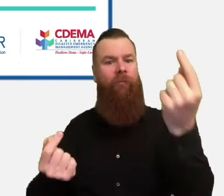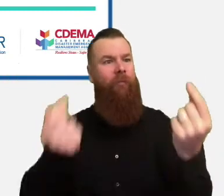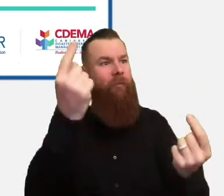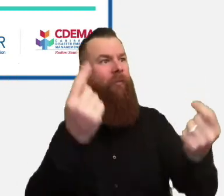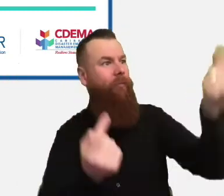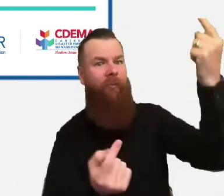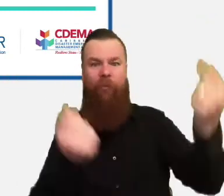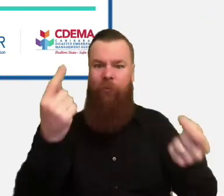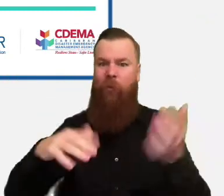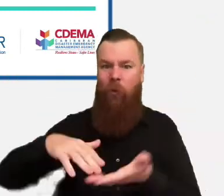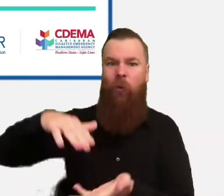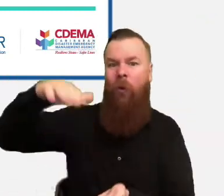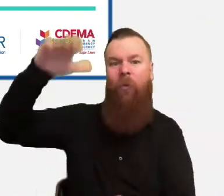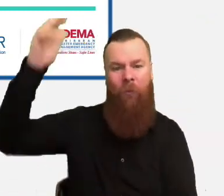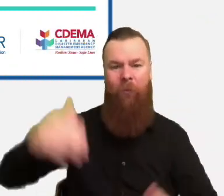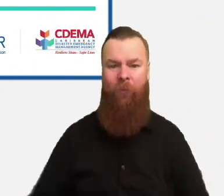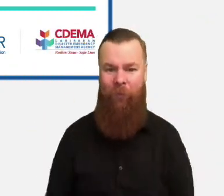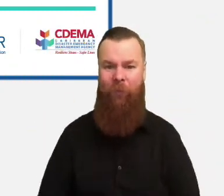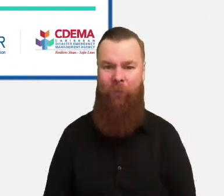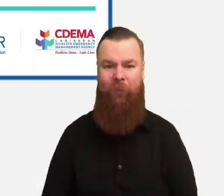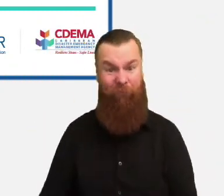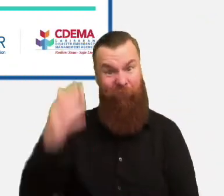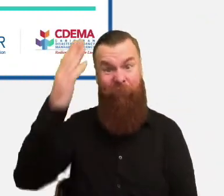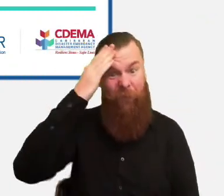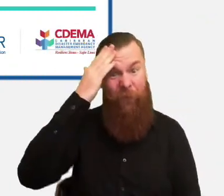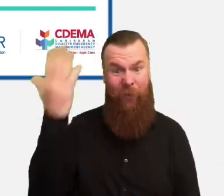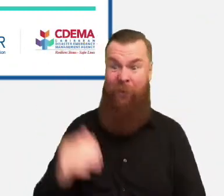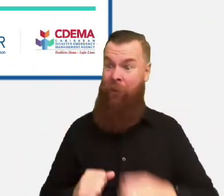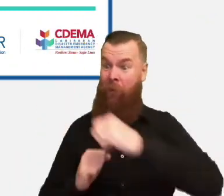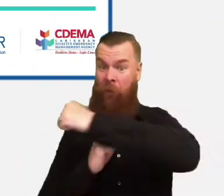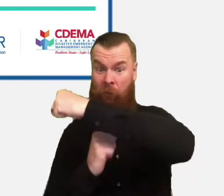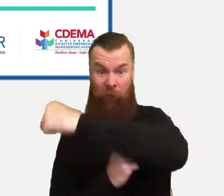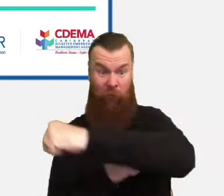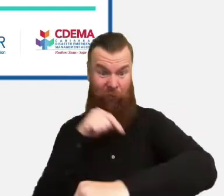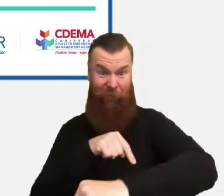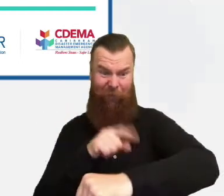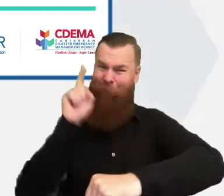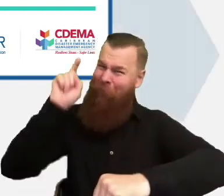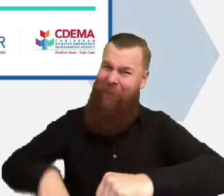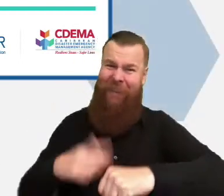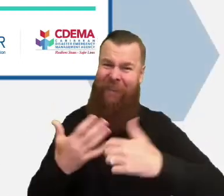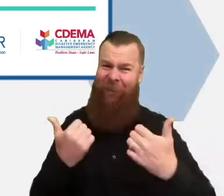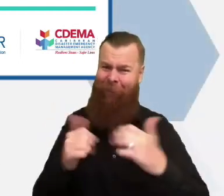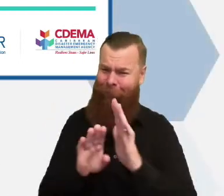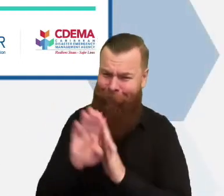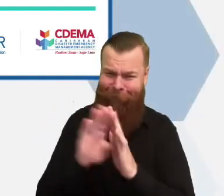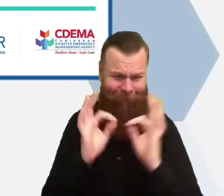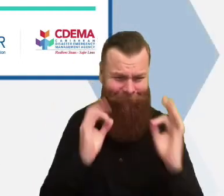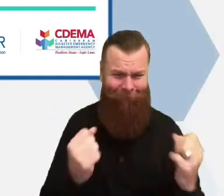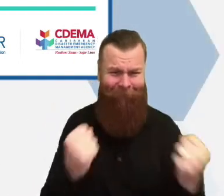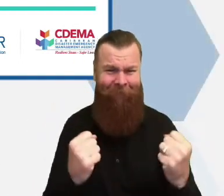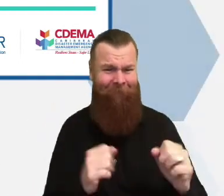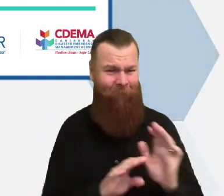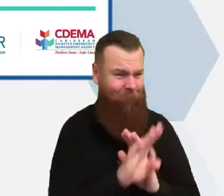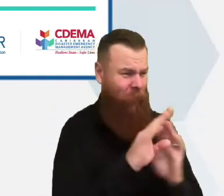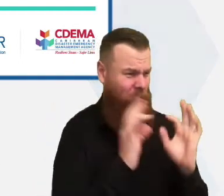the capacity of infrastructure provision, especially in developing countries. We see that this is likely to double or more in